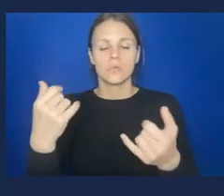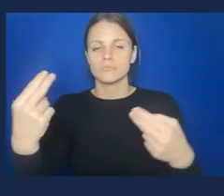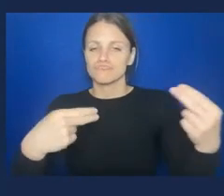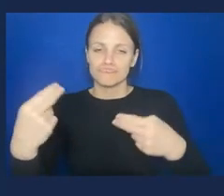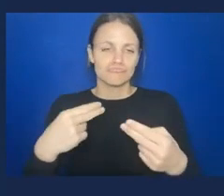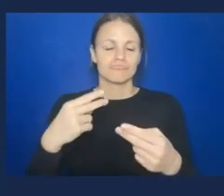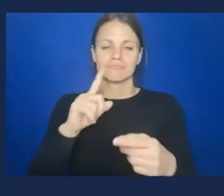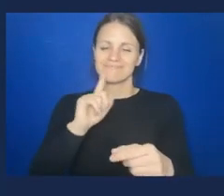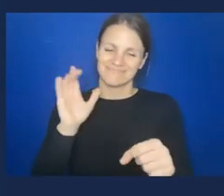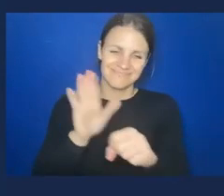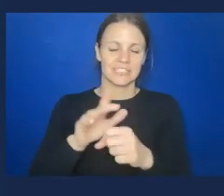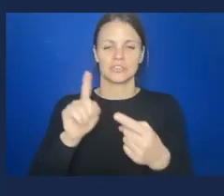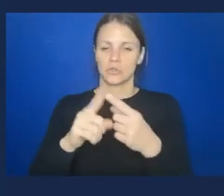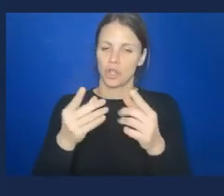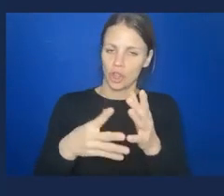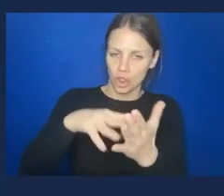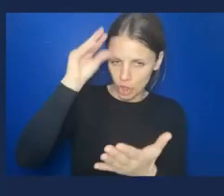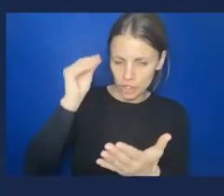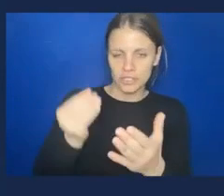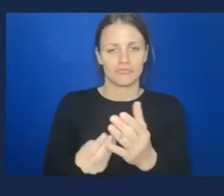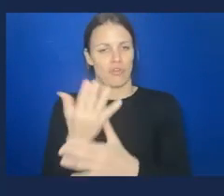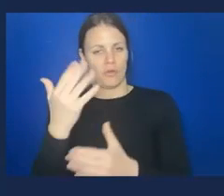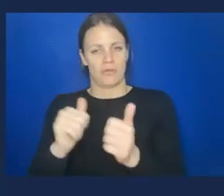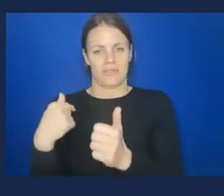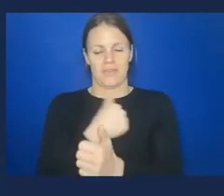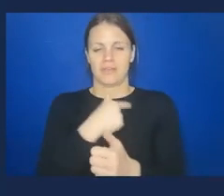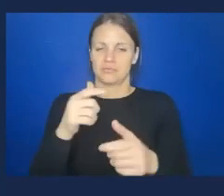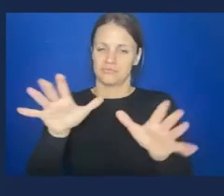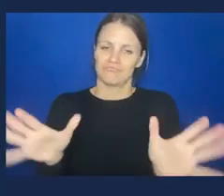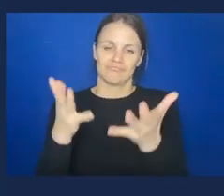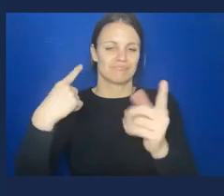to contribute to a positive campus climate. We hope you can join us for one of our